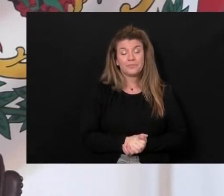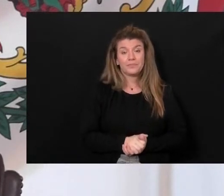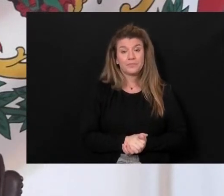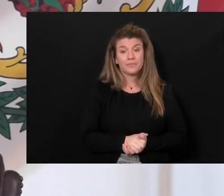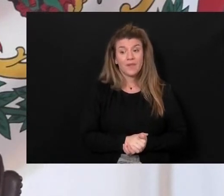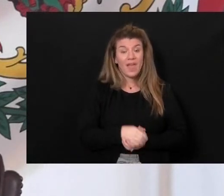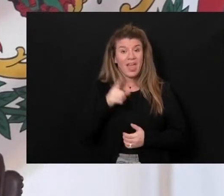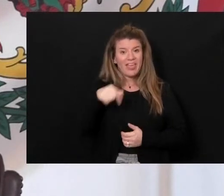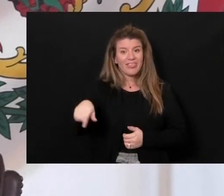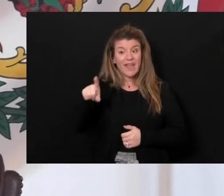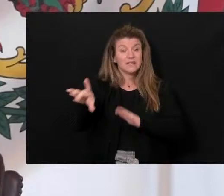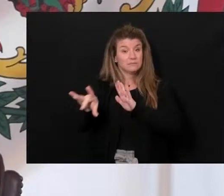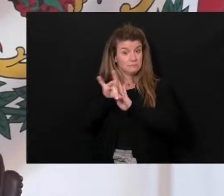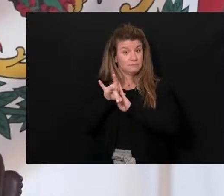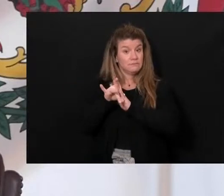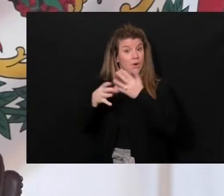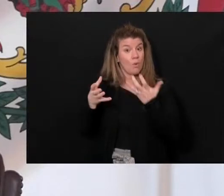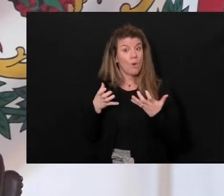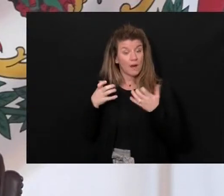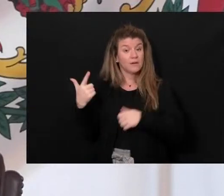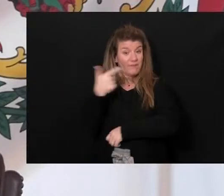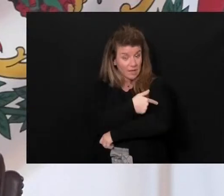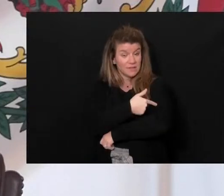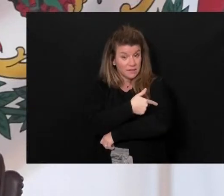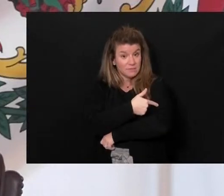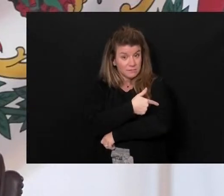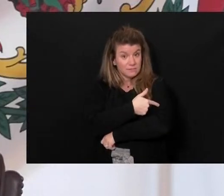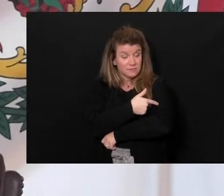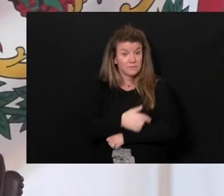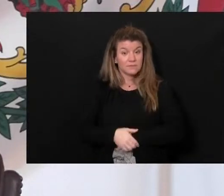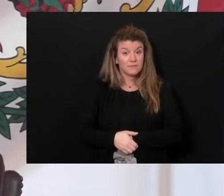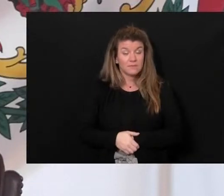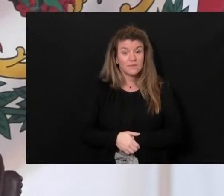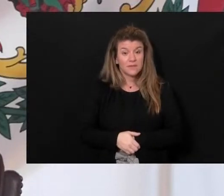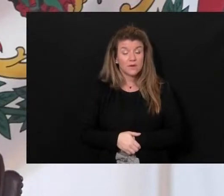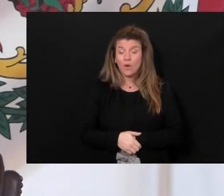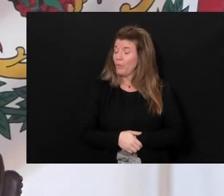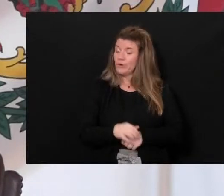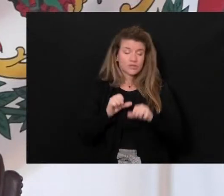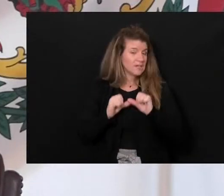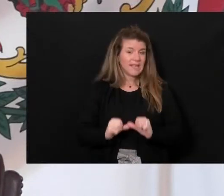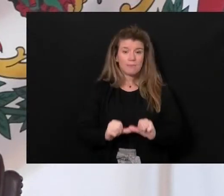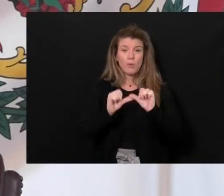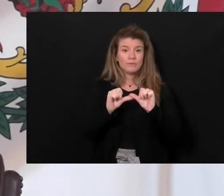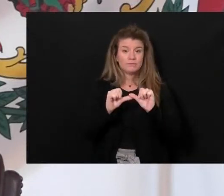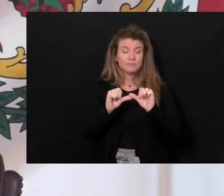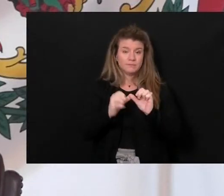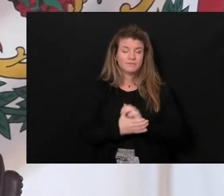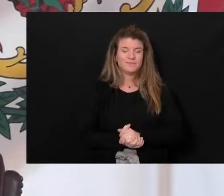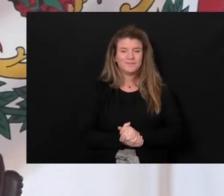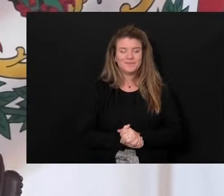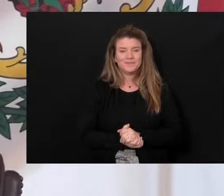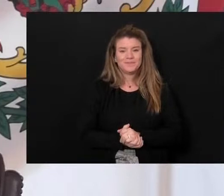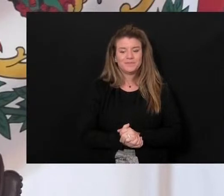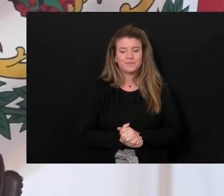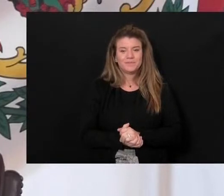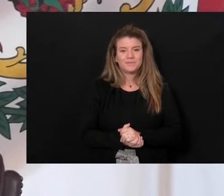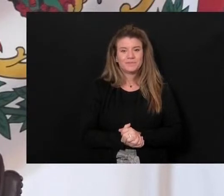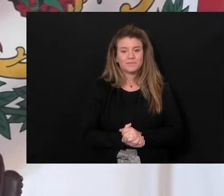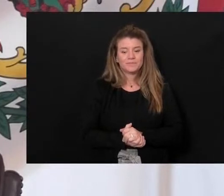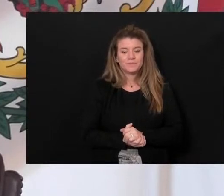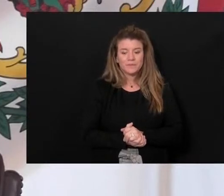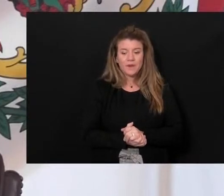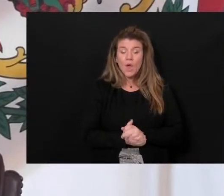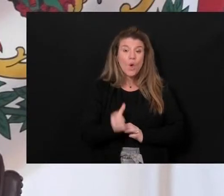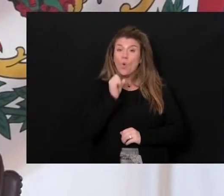who've chosen to get the vaccine, and we're just going to stay right on that. We do not have